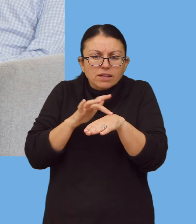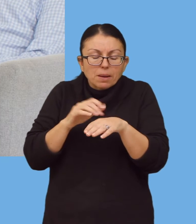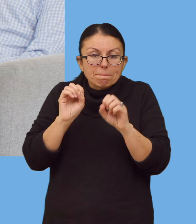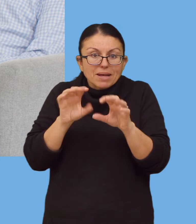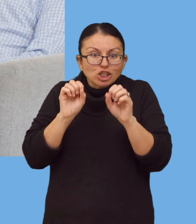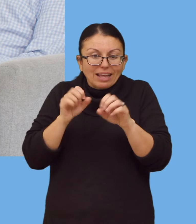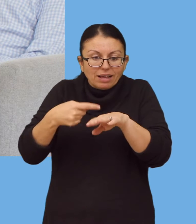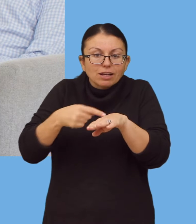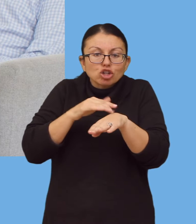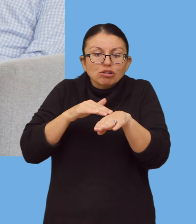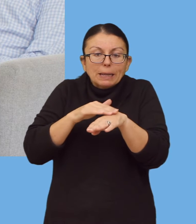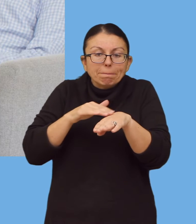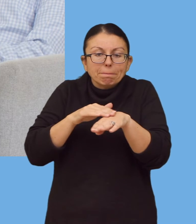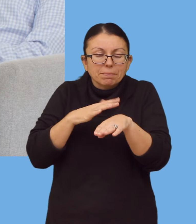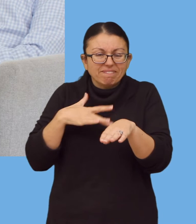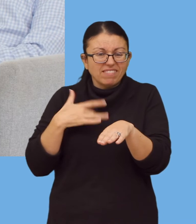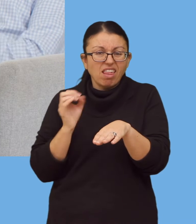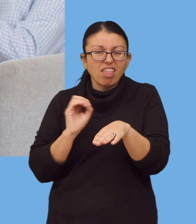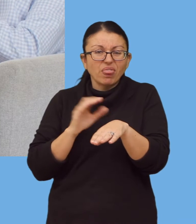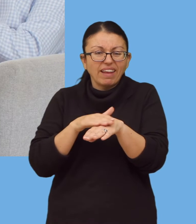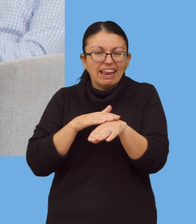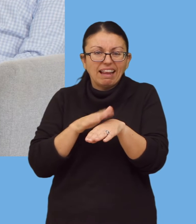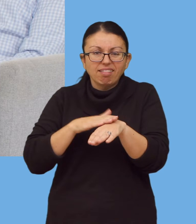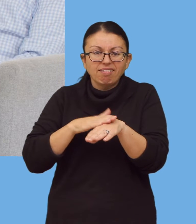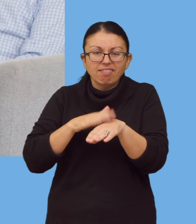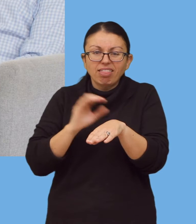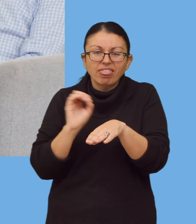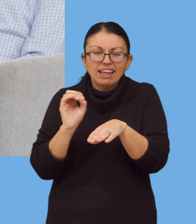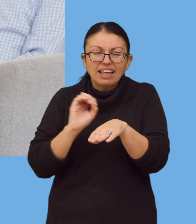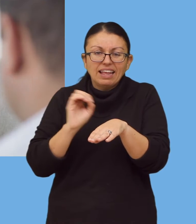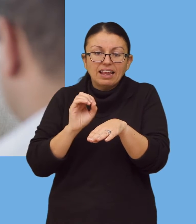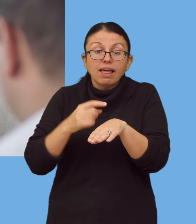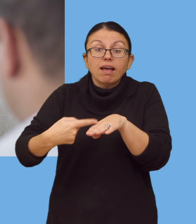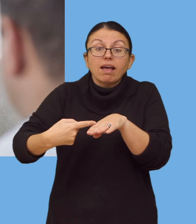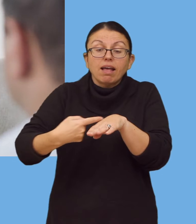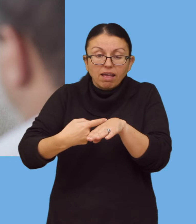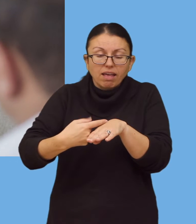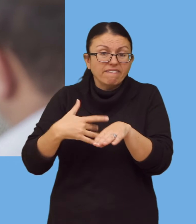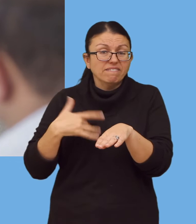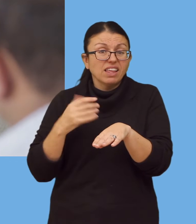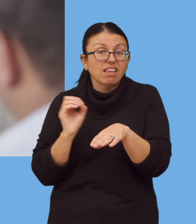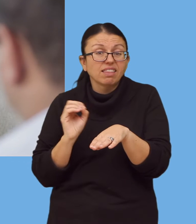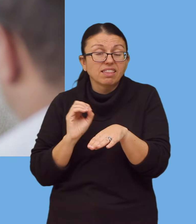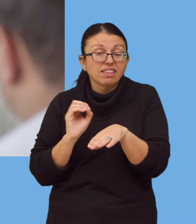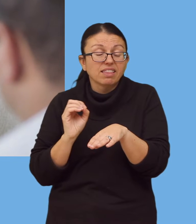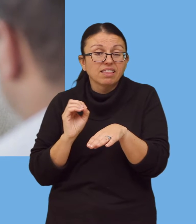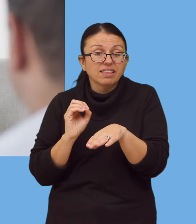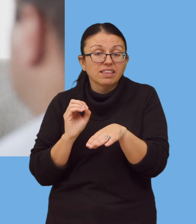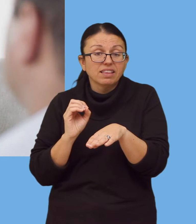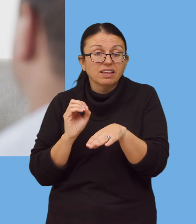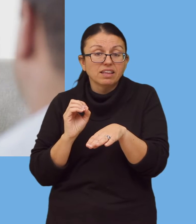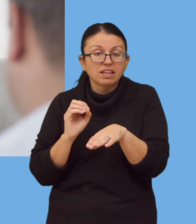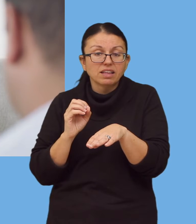magic cream on around your veins that numbs the skin. So when the cannula goes in, you shouldn't feel that apart